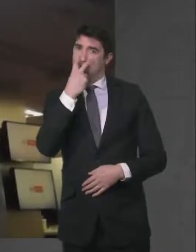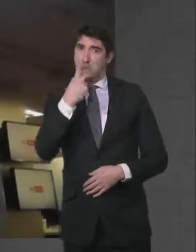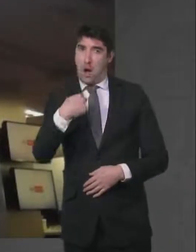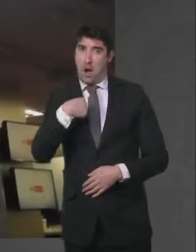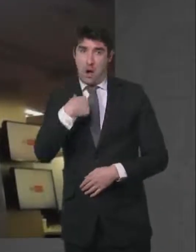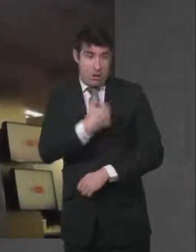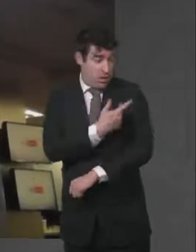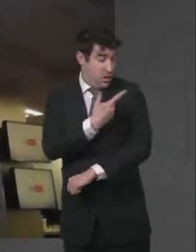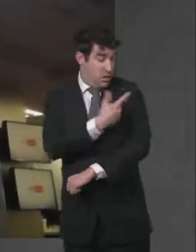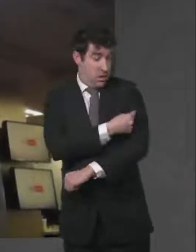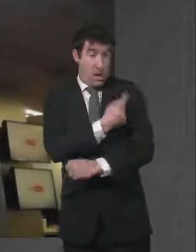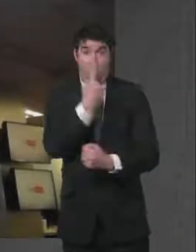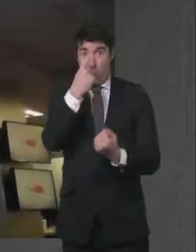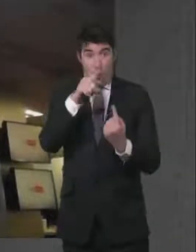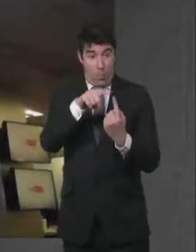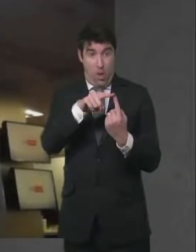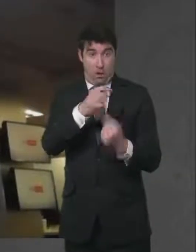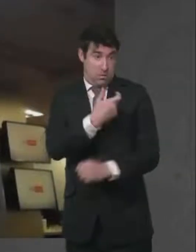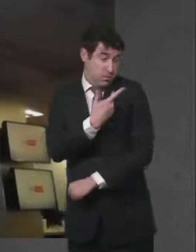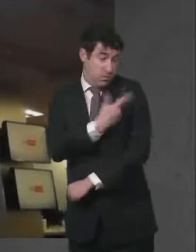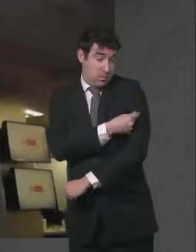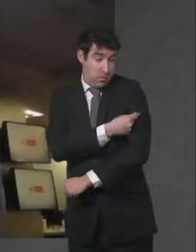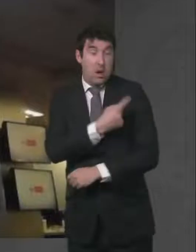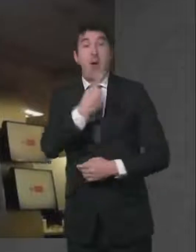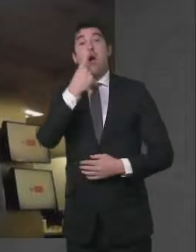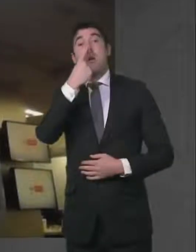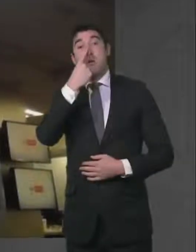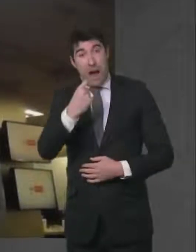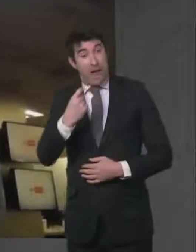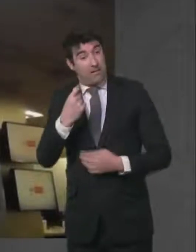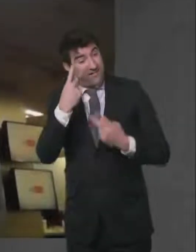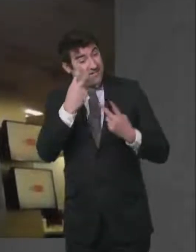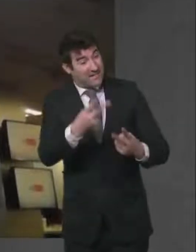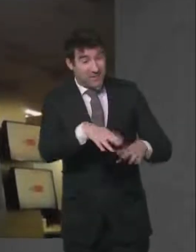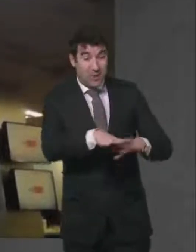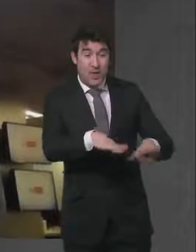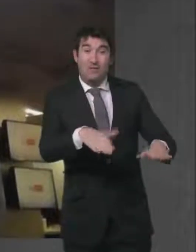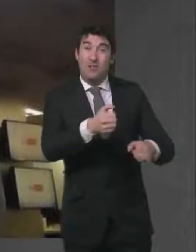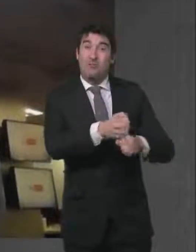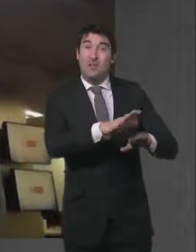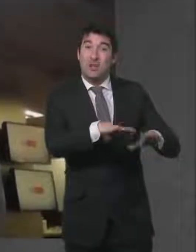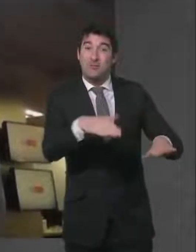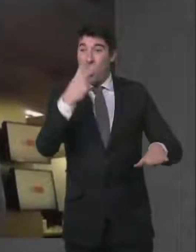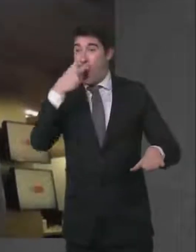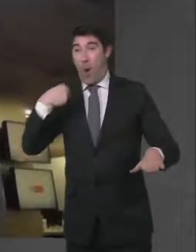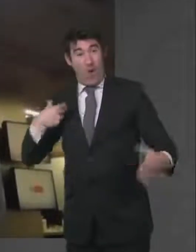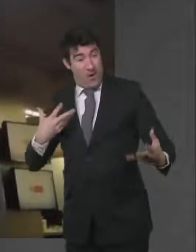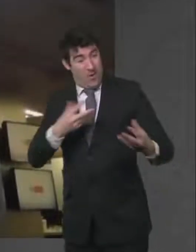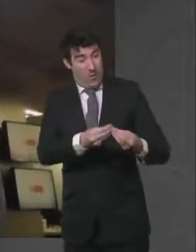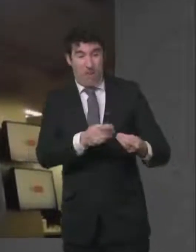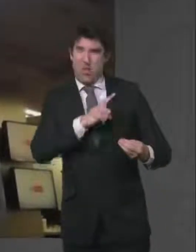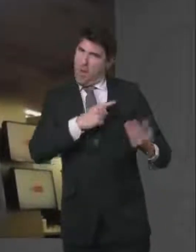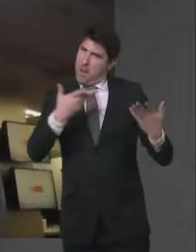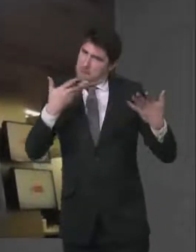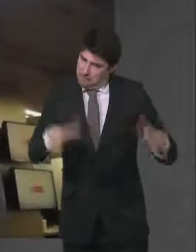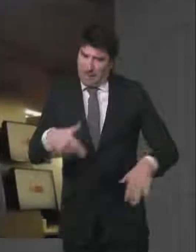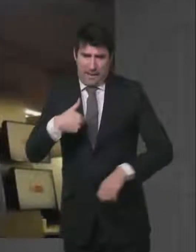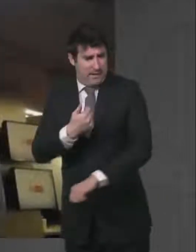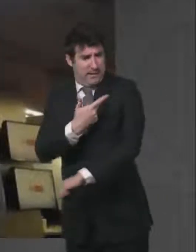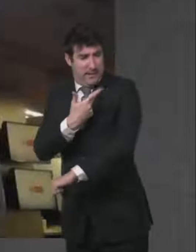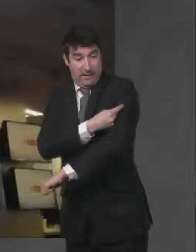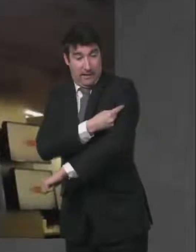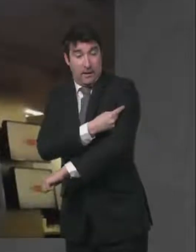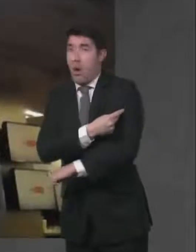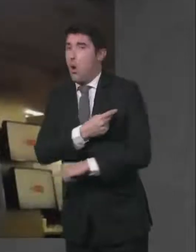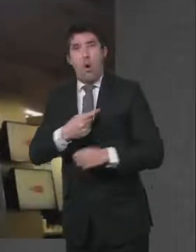law banning them from travelling, meeting and going into one another's houses, even though for that person it's safe to do so? And finally, Stephen